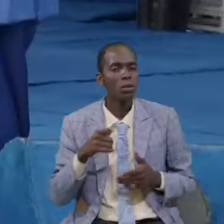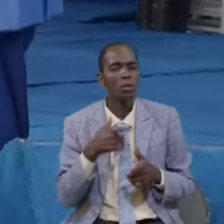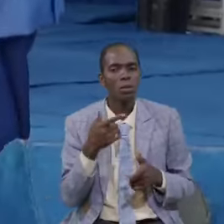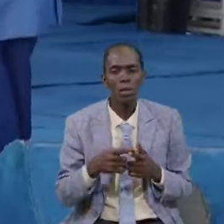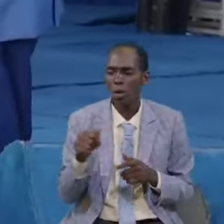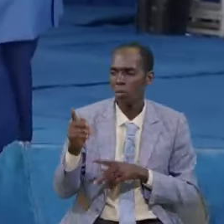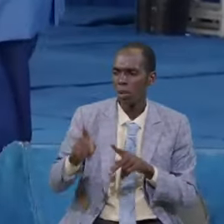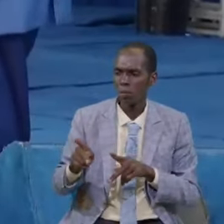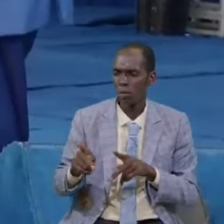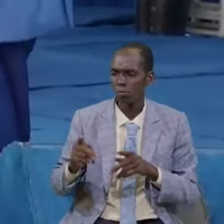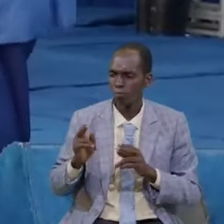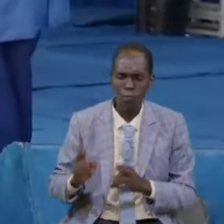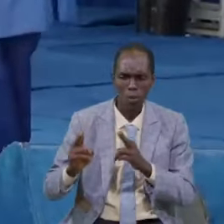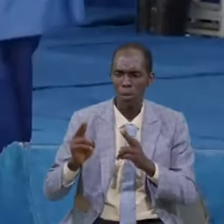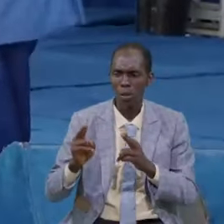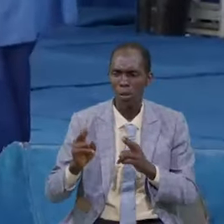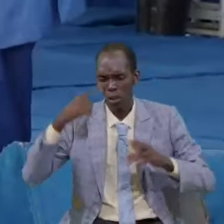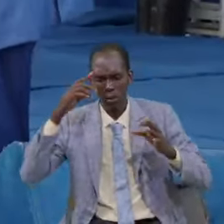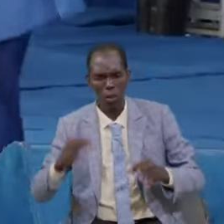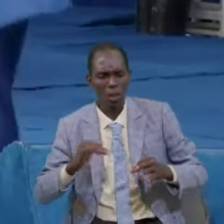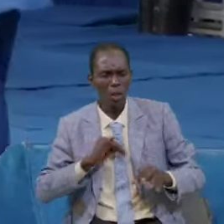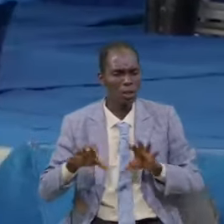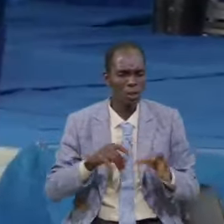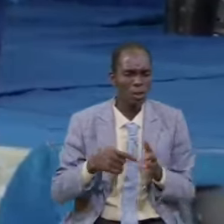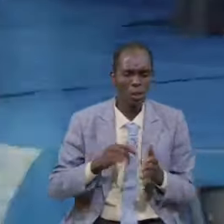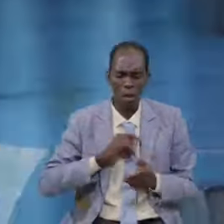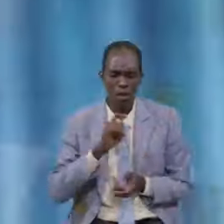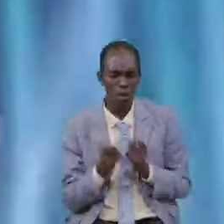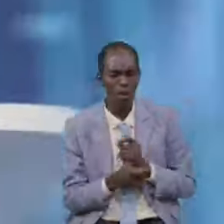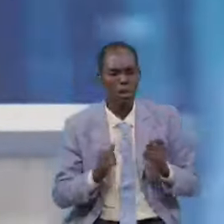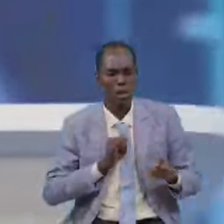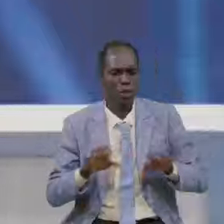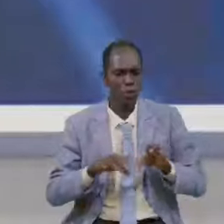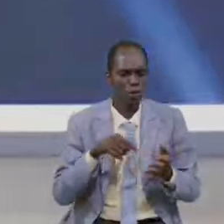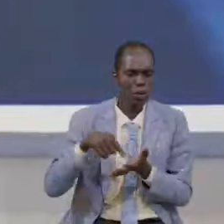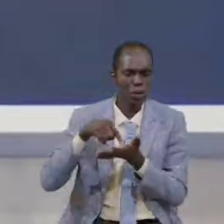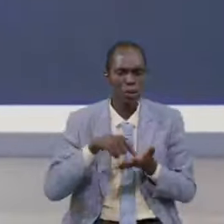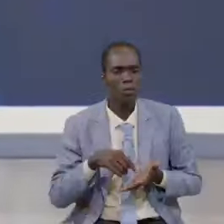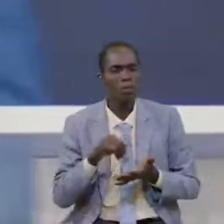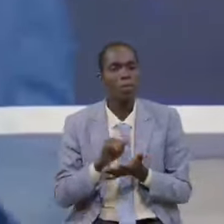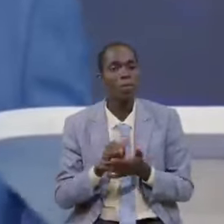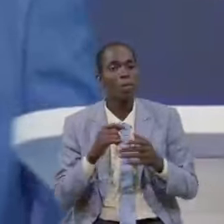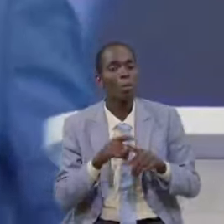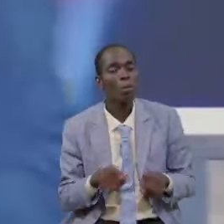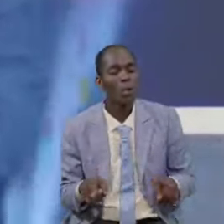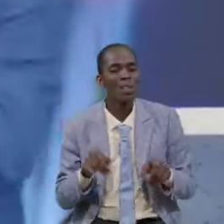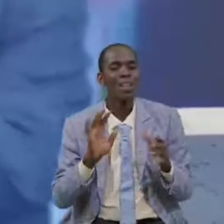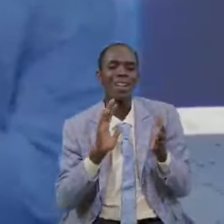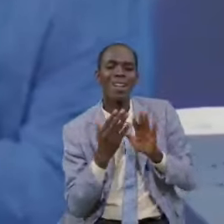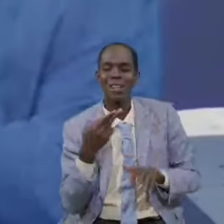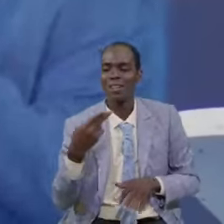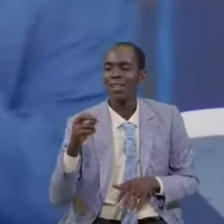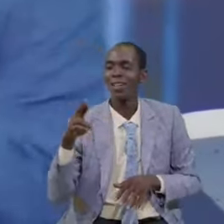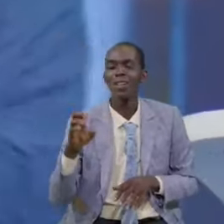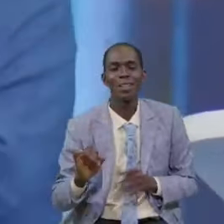resolution, I turn over a new leaf, I'll do this, I'll do that." Like the air, he jumps on, he accomplishes nothing. But you,